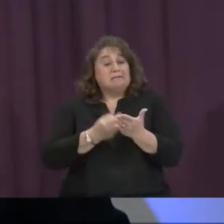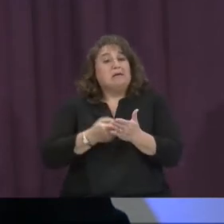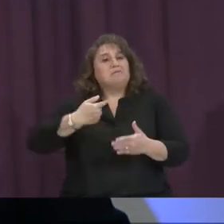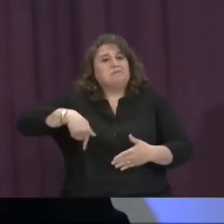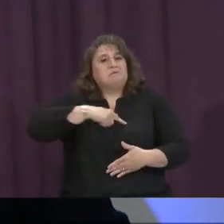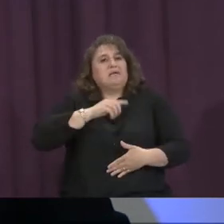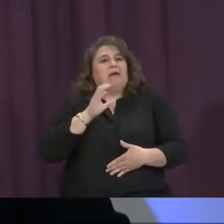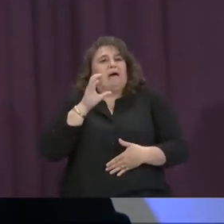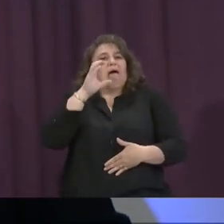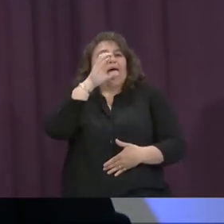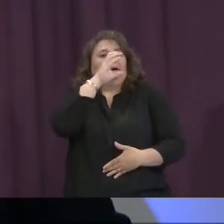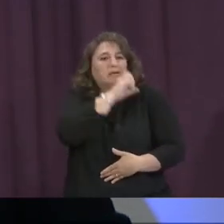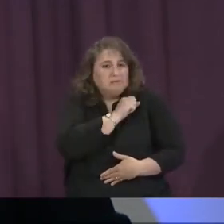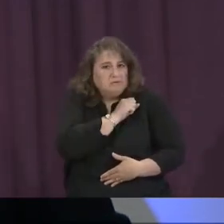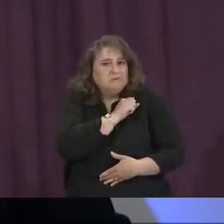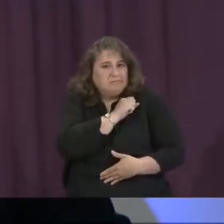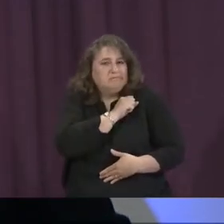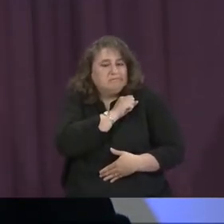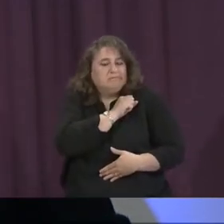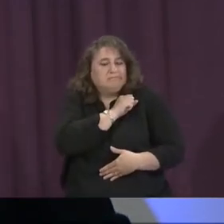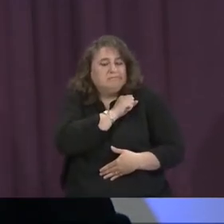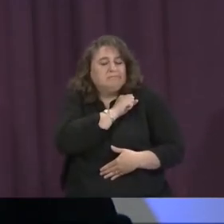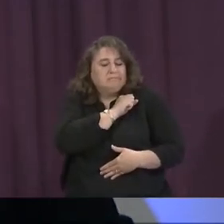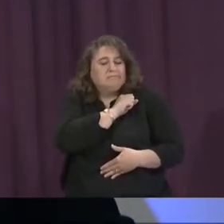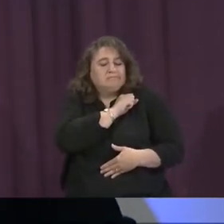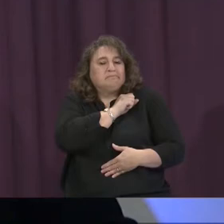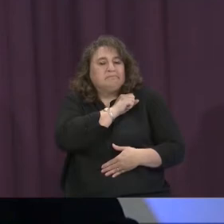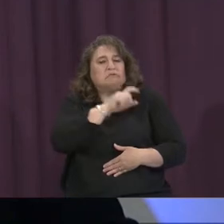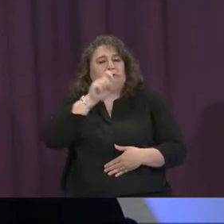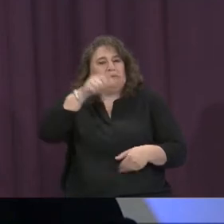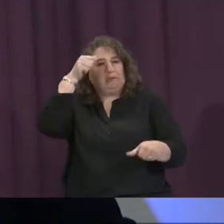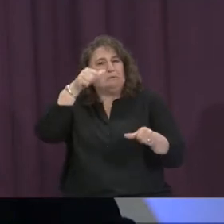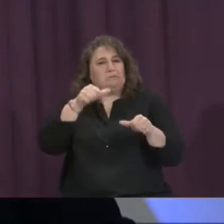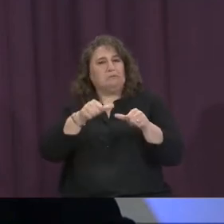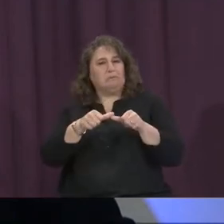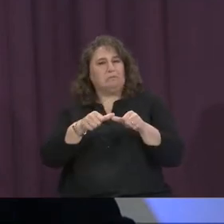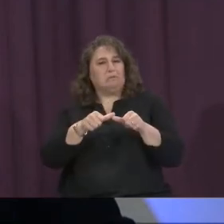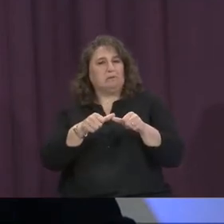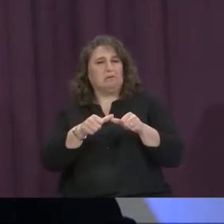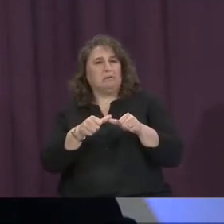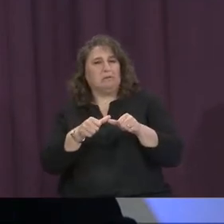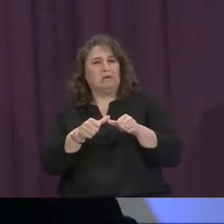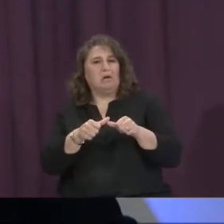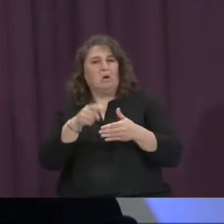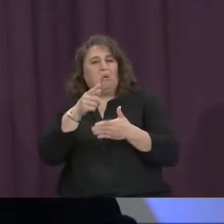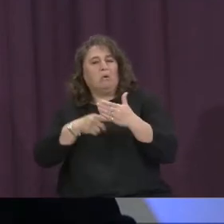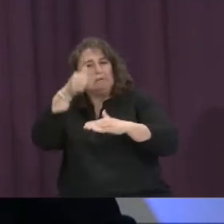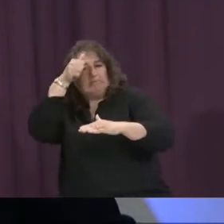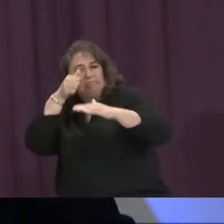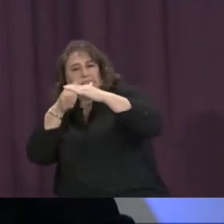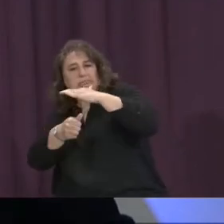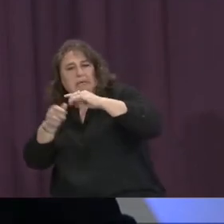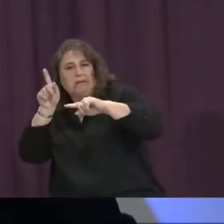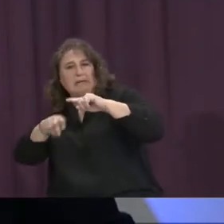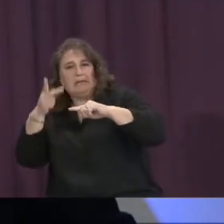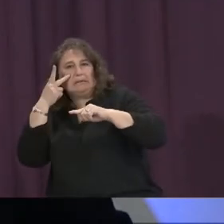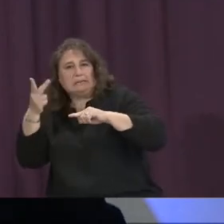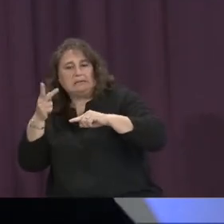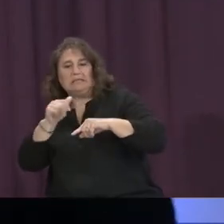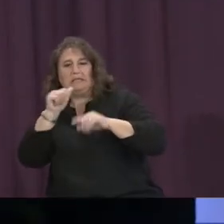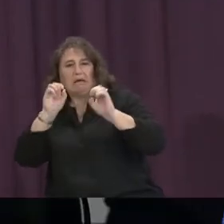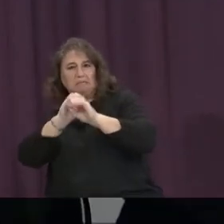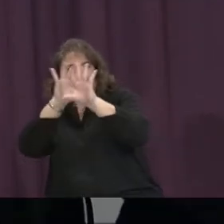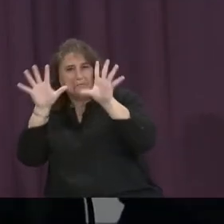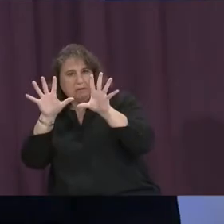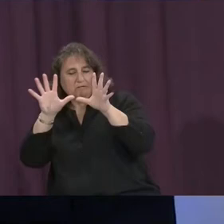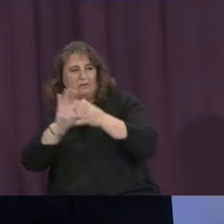talk about later, sometimes that will come into that as well. um, yeah. Um, it's, and when I think of that, I think of it, there,